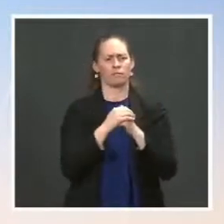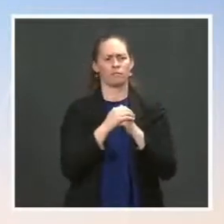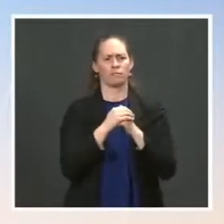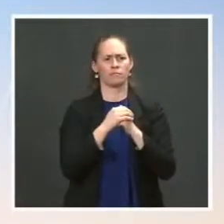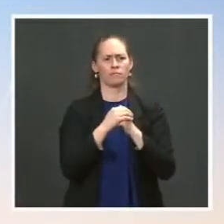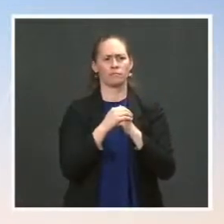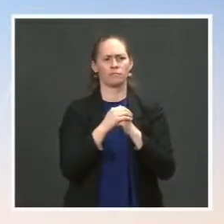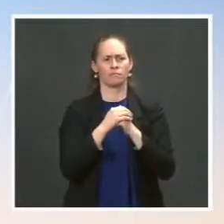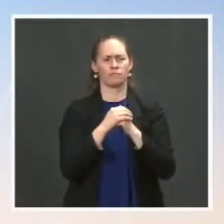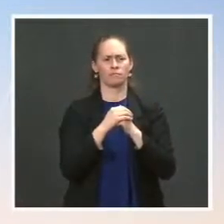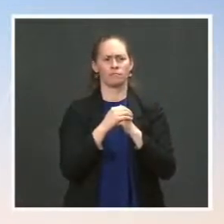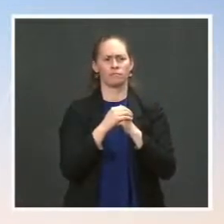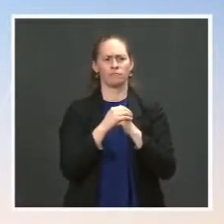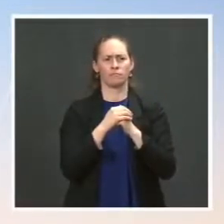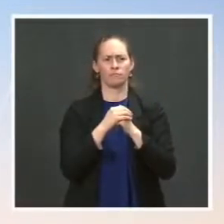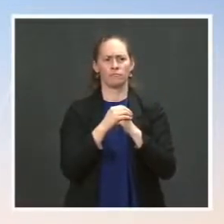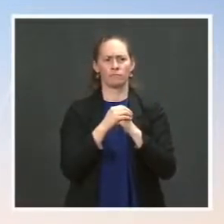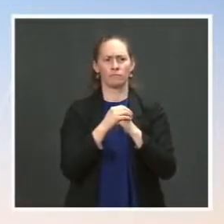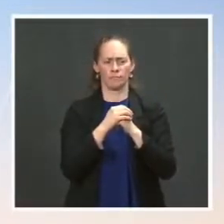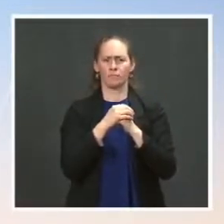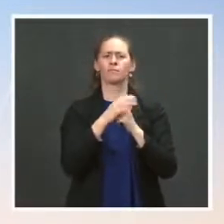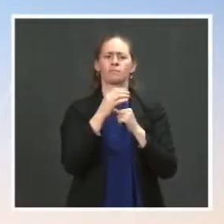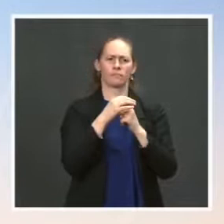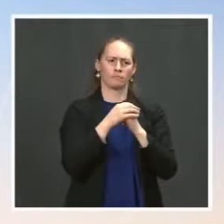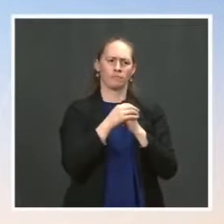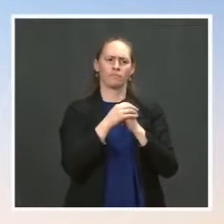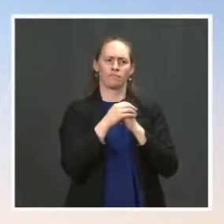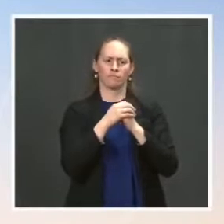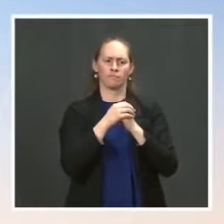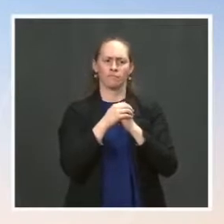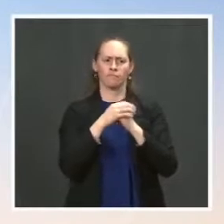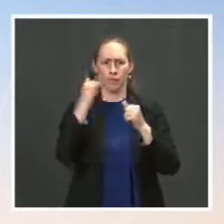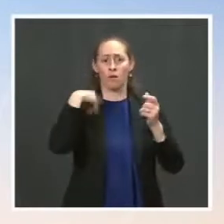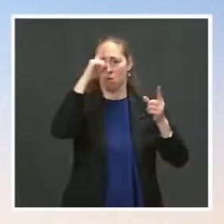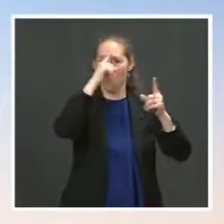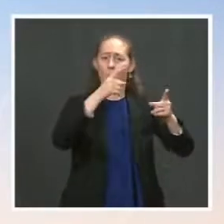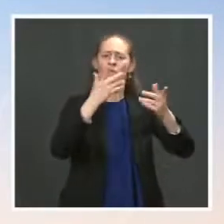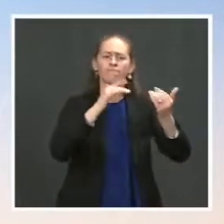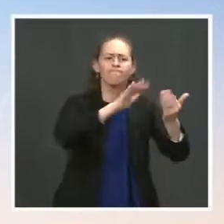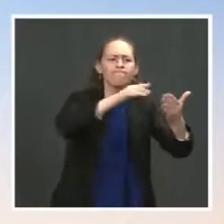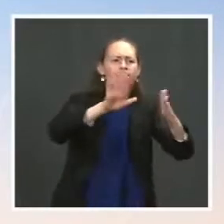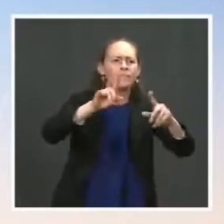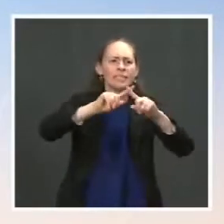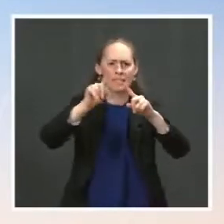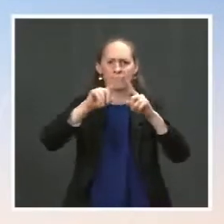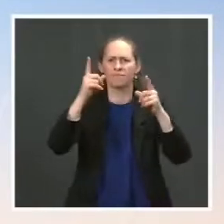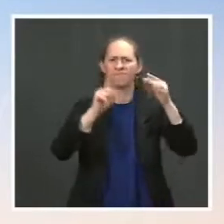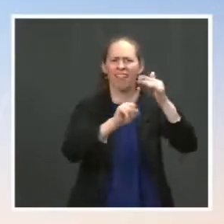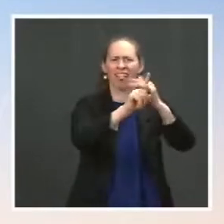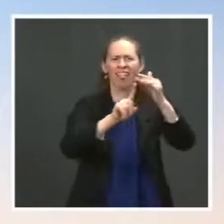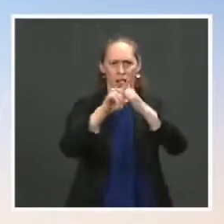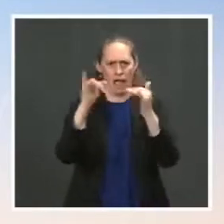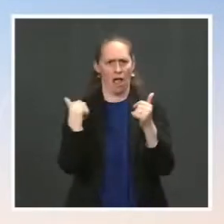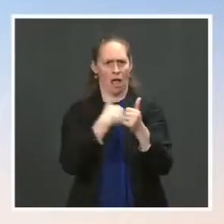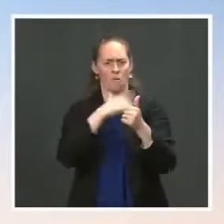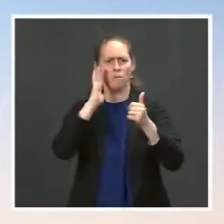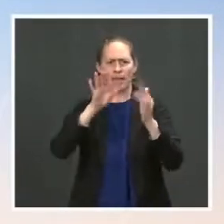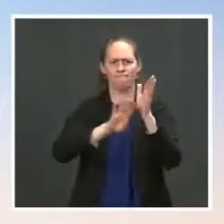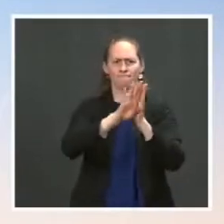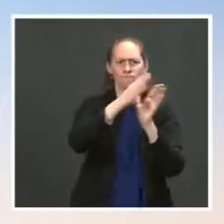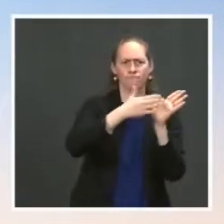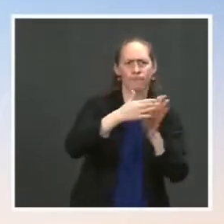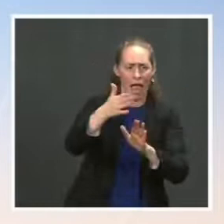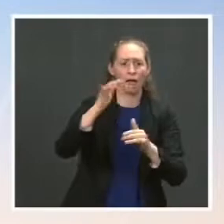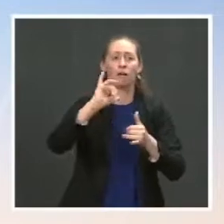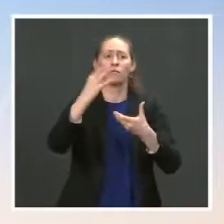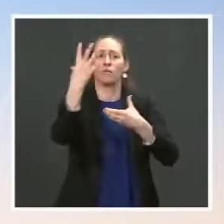of issues over that period of time, promoting diversity and inclusion in the armed forces, fulfilling our commitments to military families. Part